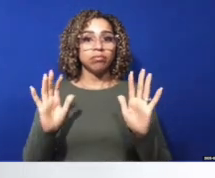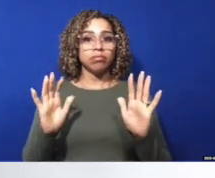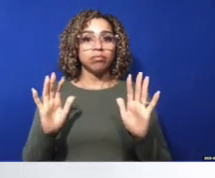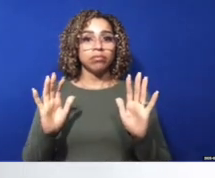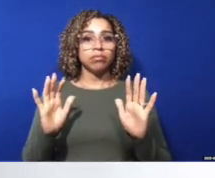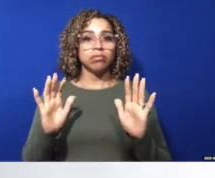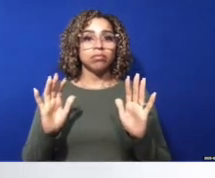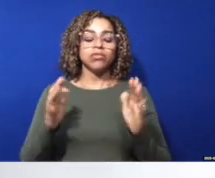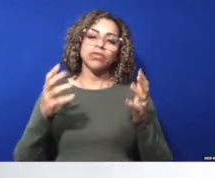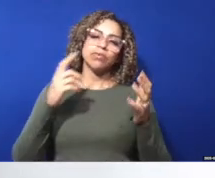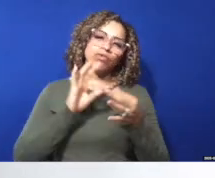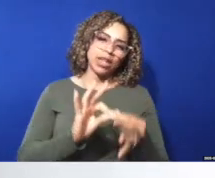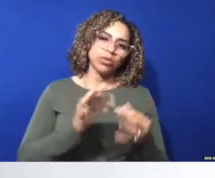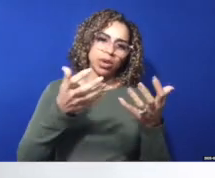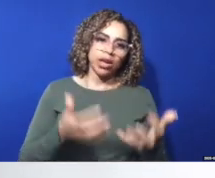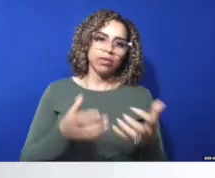heavy duty related.